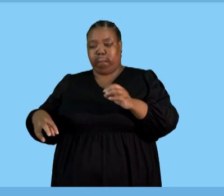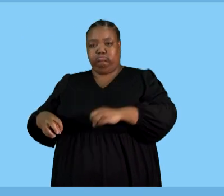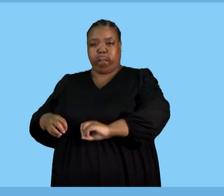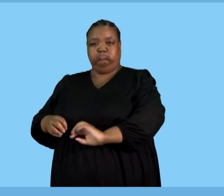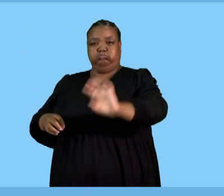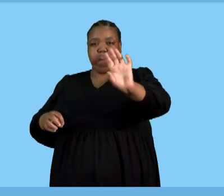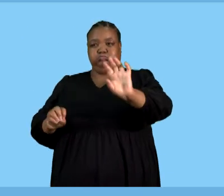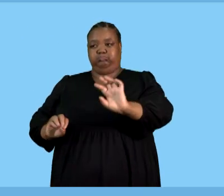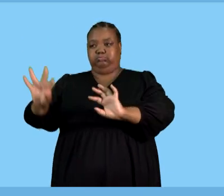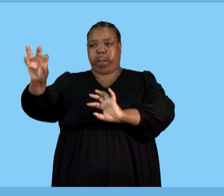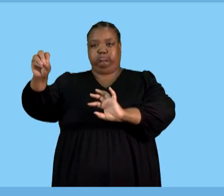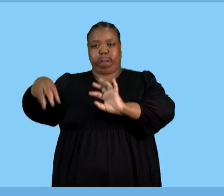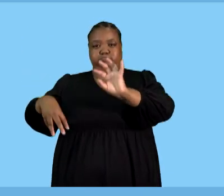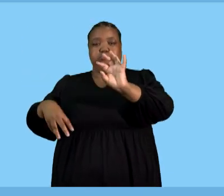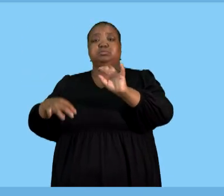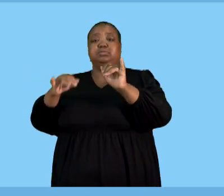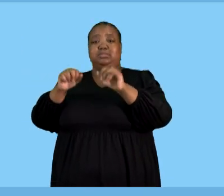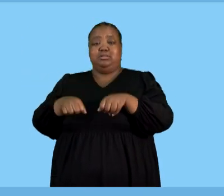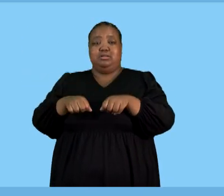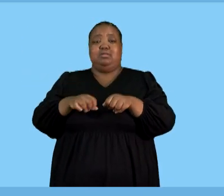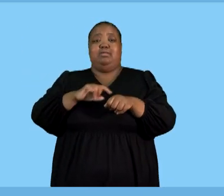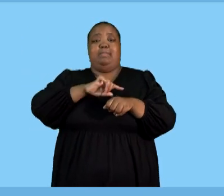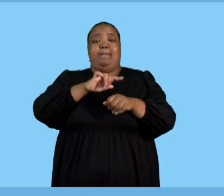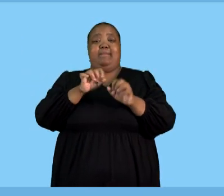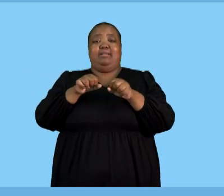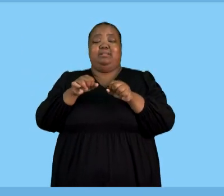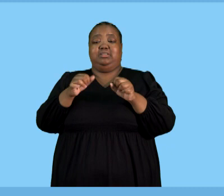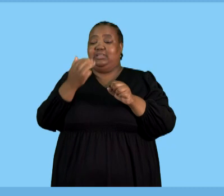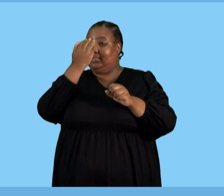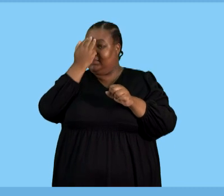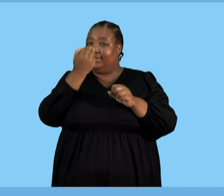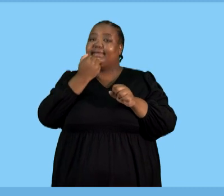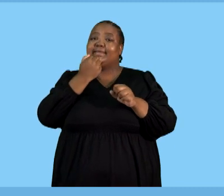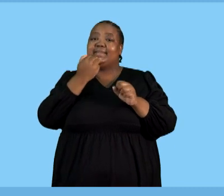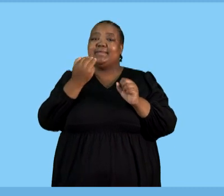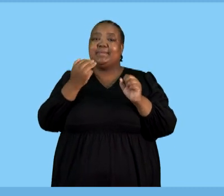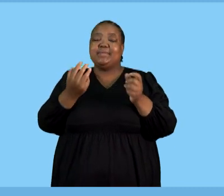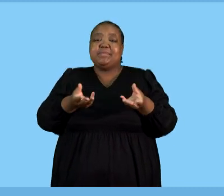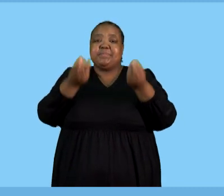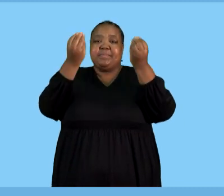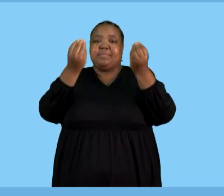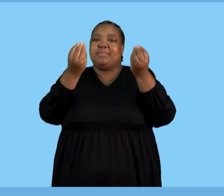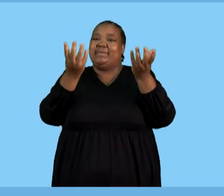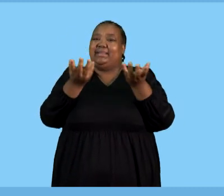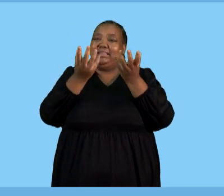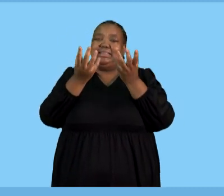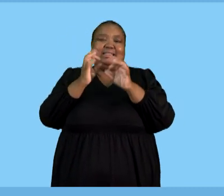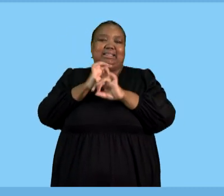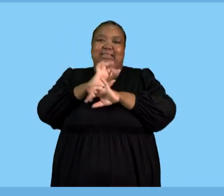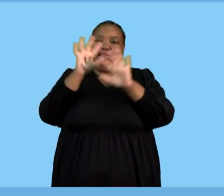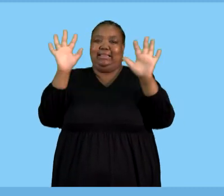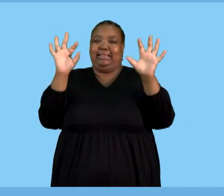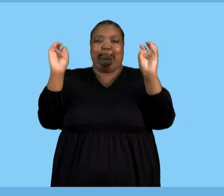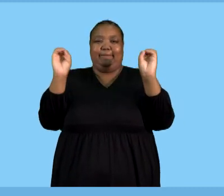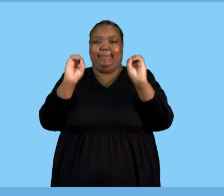in different directions. And because they're not parallel and they're scattered in different directions, the image formed there, or the